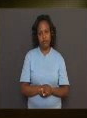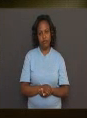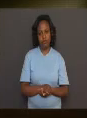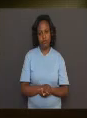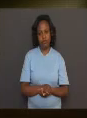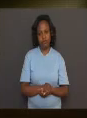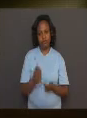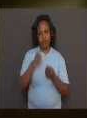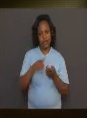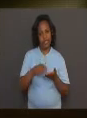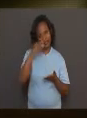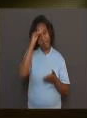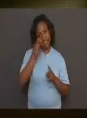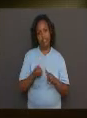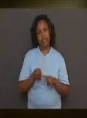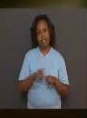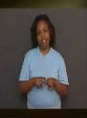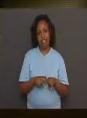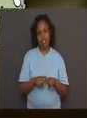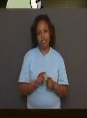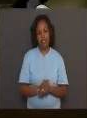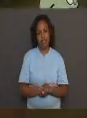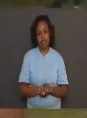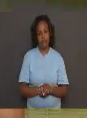Let's get back to our lesson.